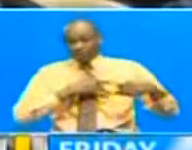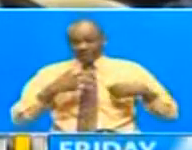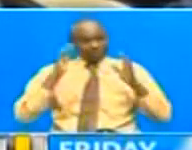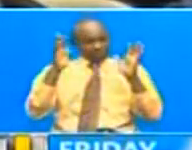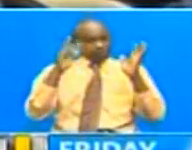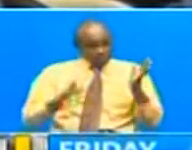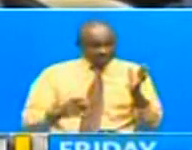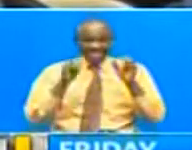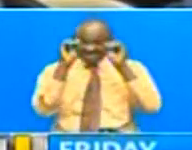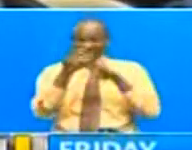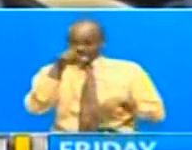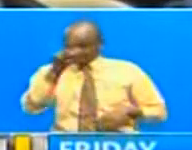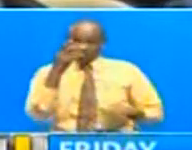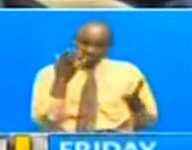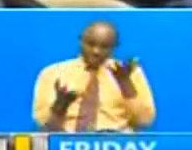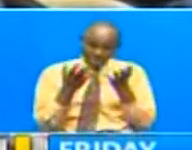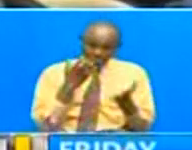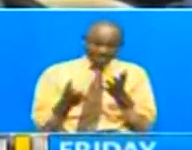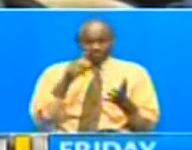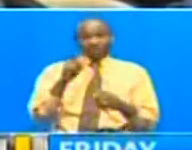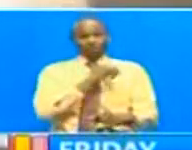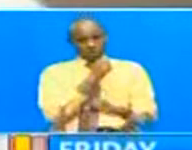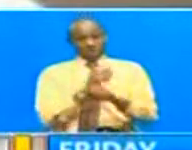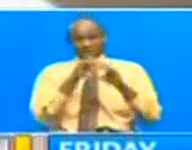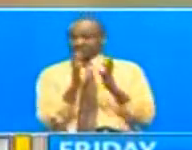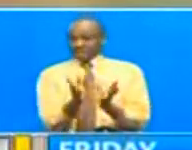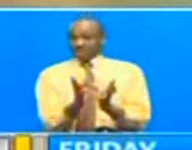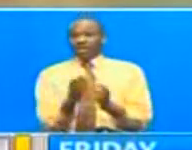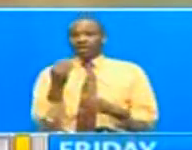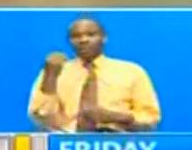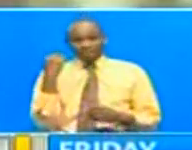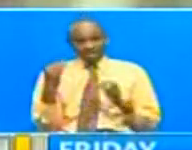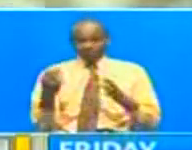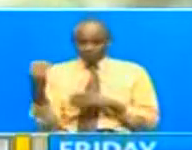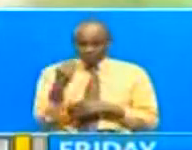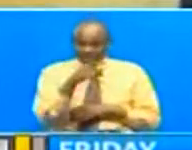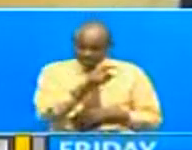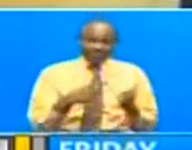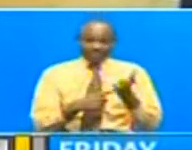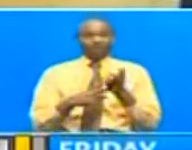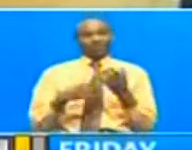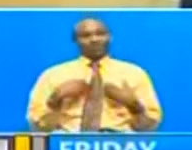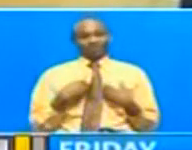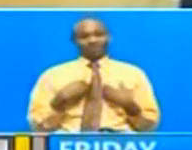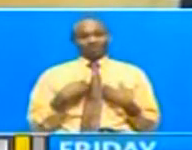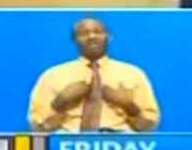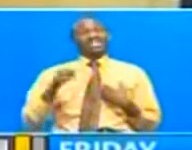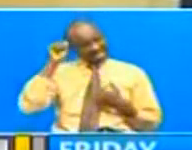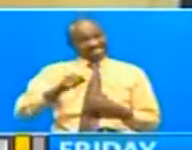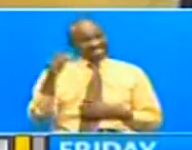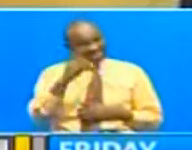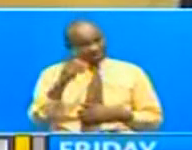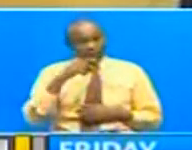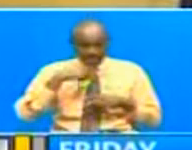of teachers being that they may not be an authority in a class where children are techno-savvy. Though they are digital, they